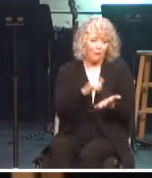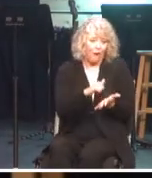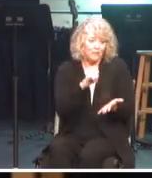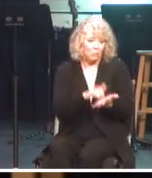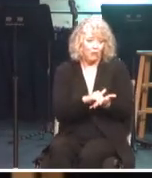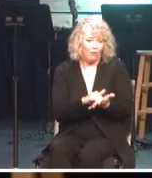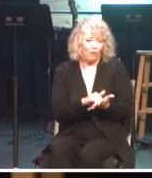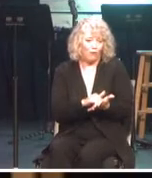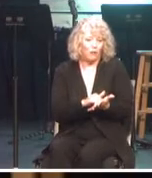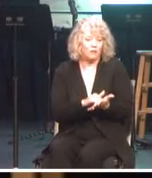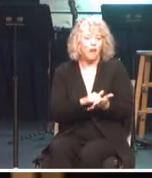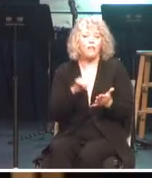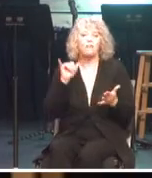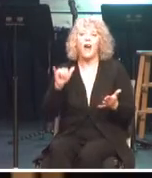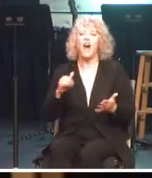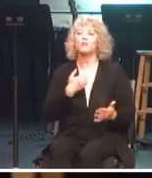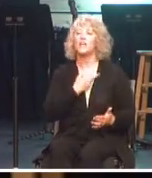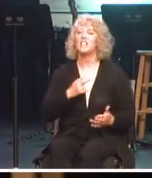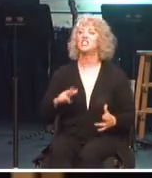breaks any air of religious pride